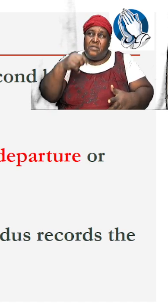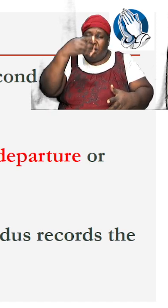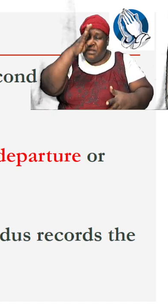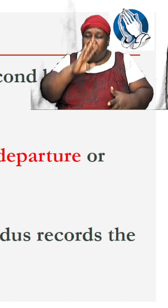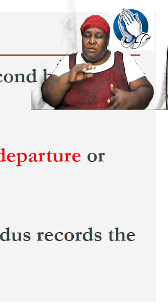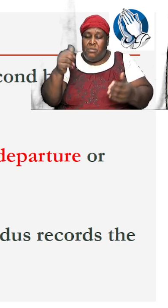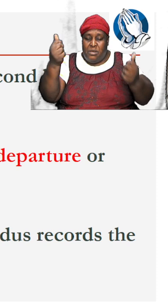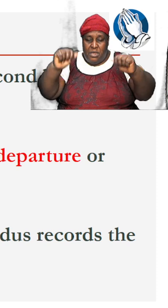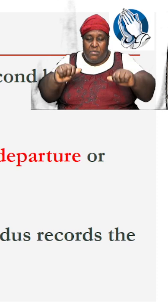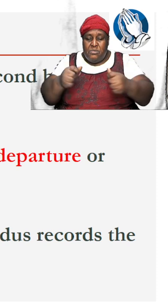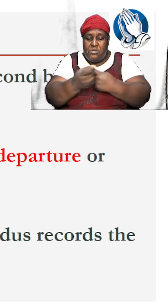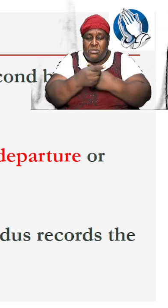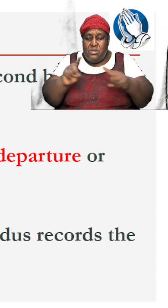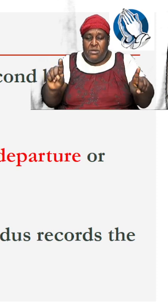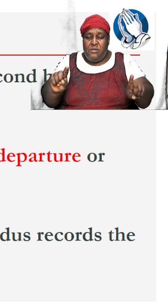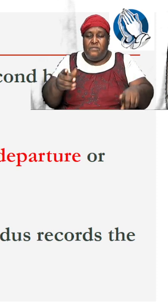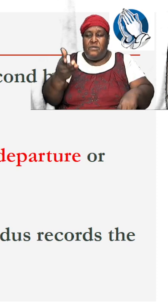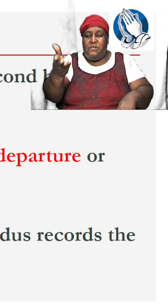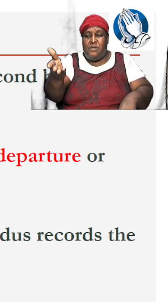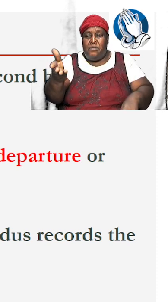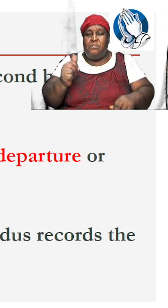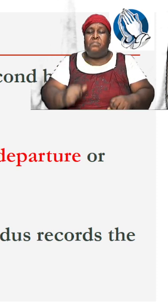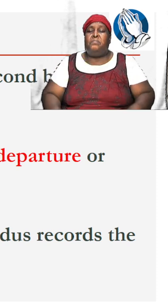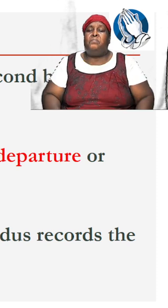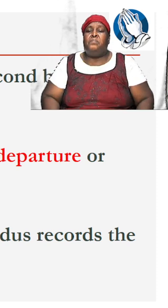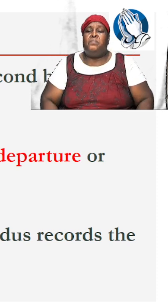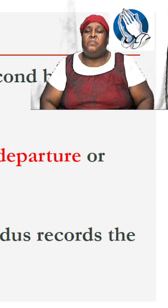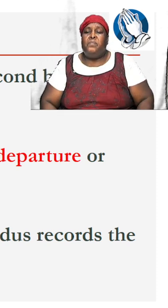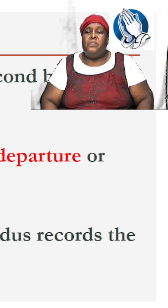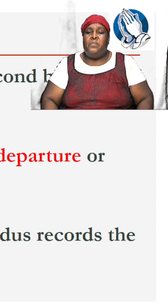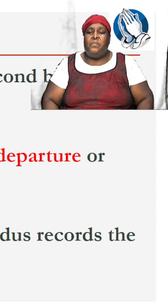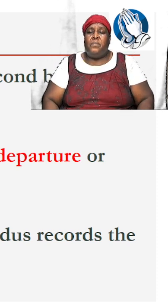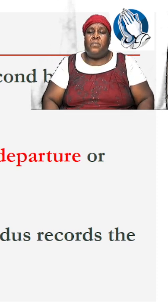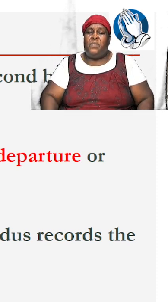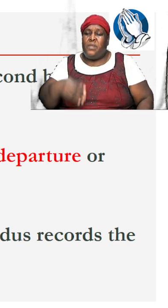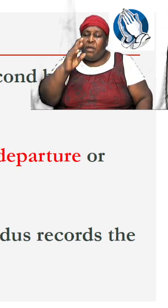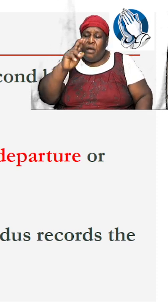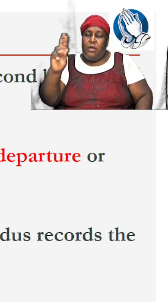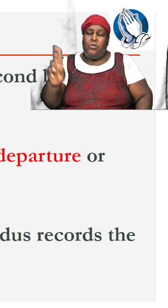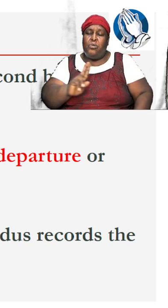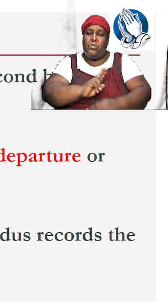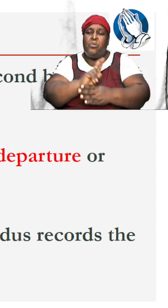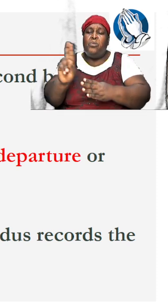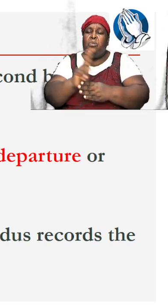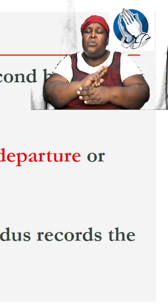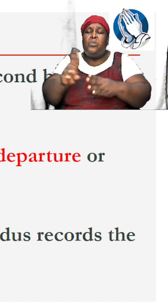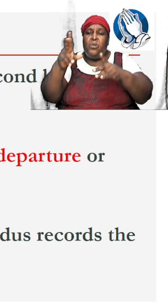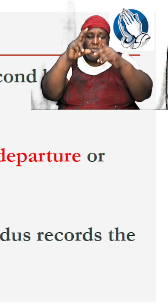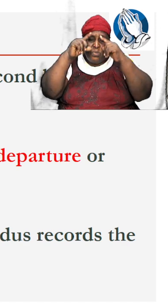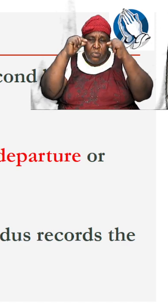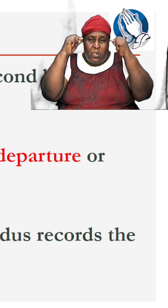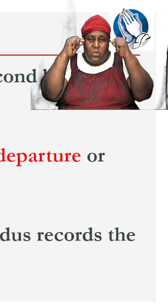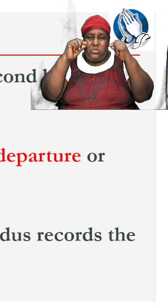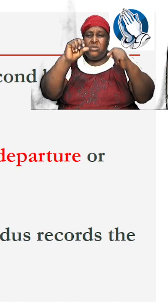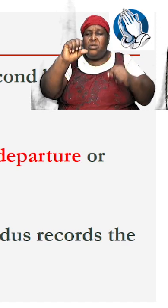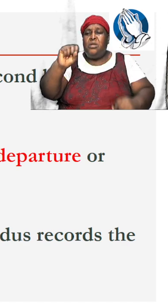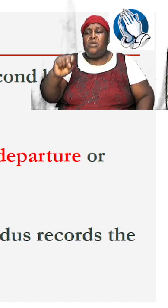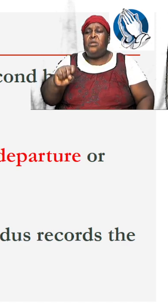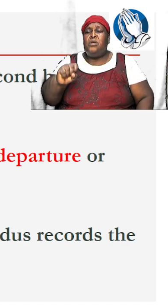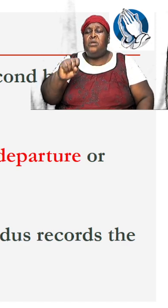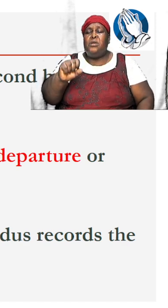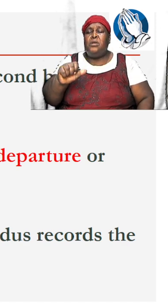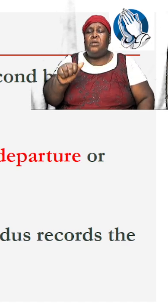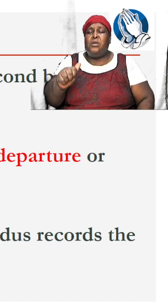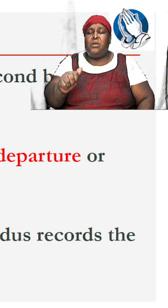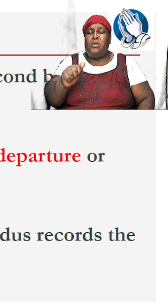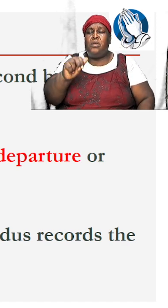his word, praise God. So remember that God use Moses and Aaron, praise God,